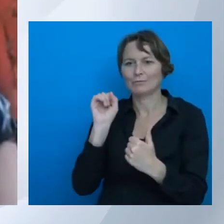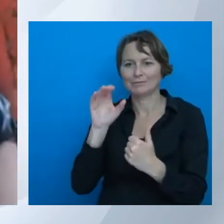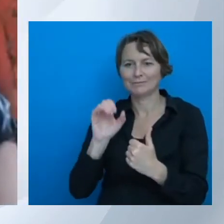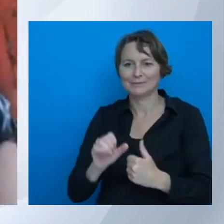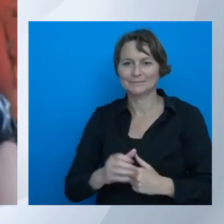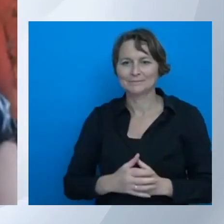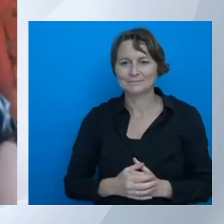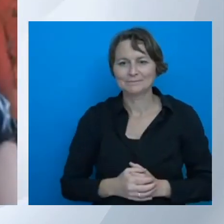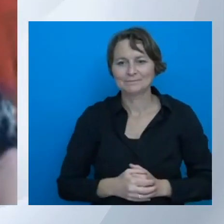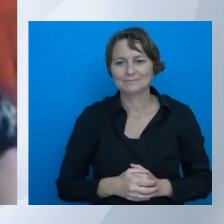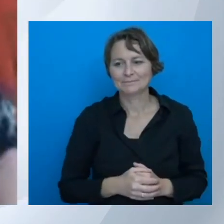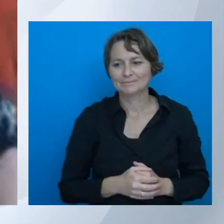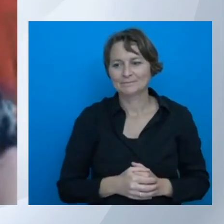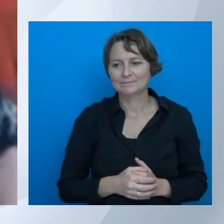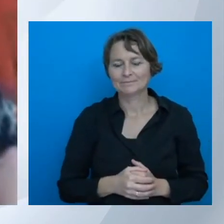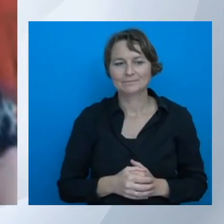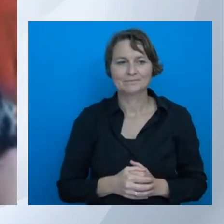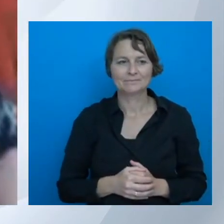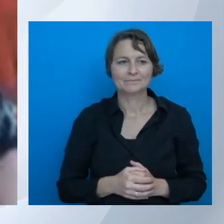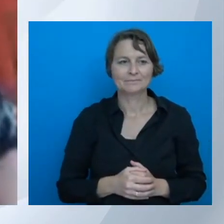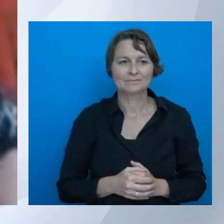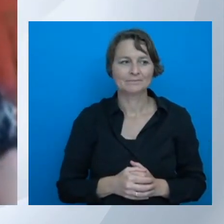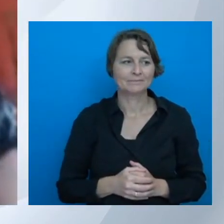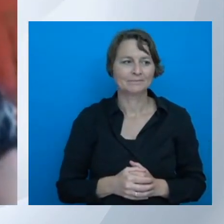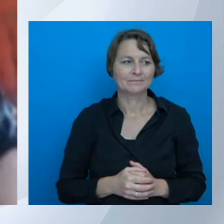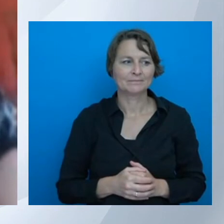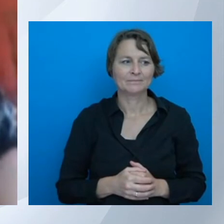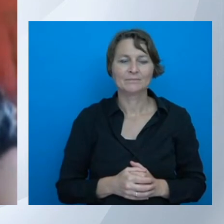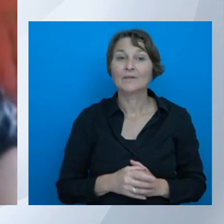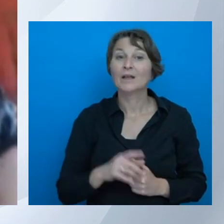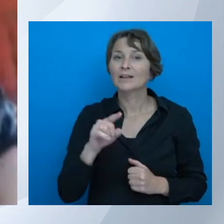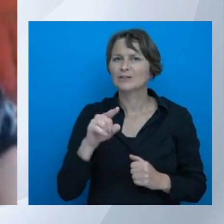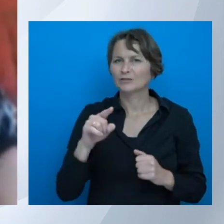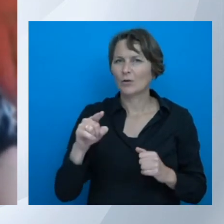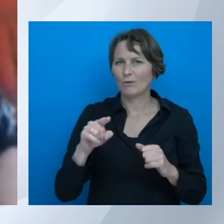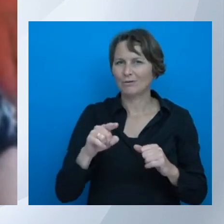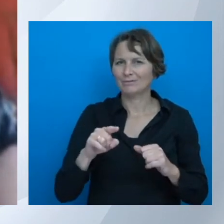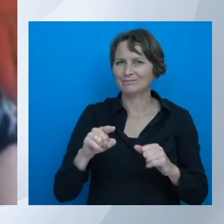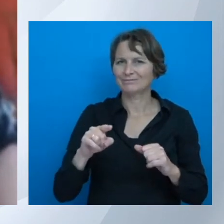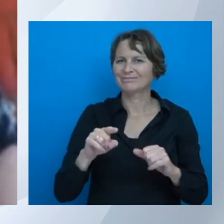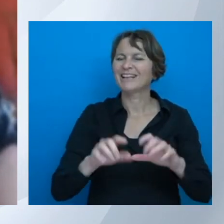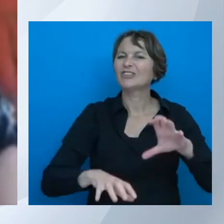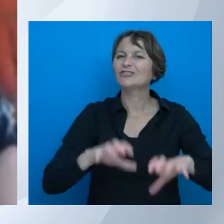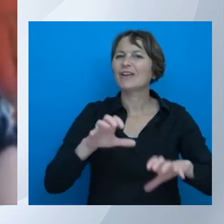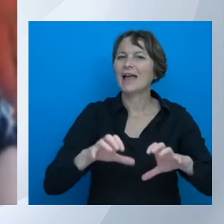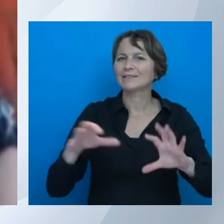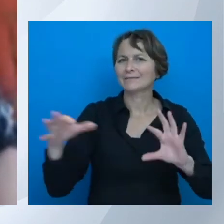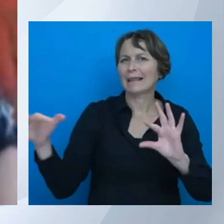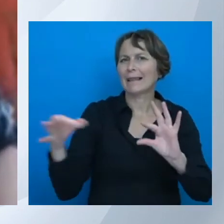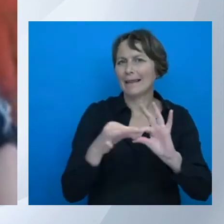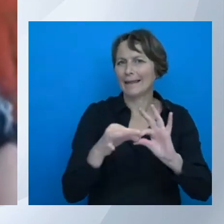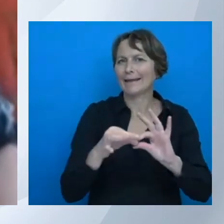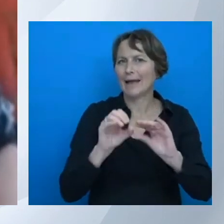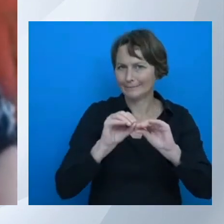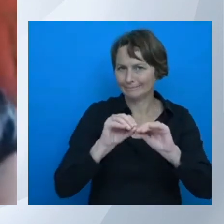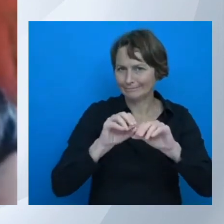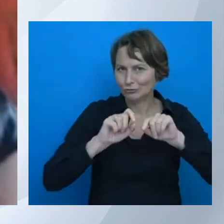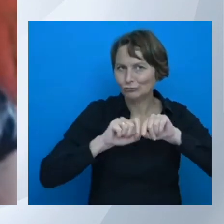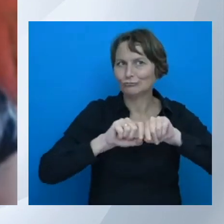the link to your blog in the chat, so well, be sure to check it out if you think, hey, this is mighty